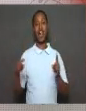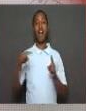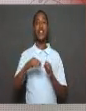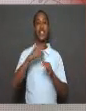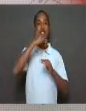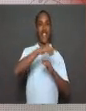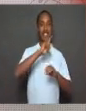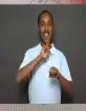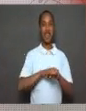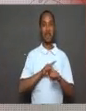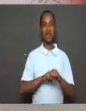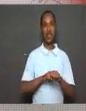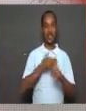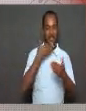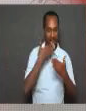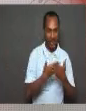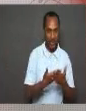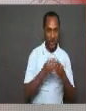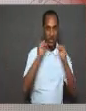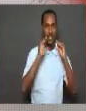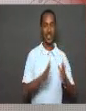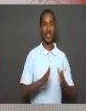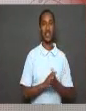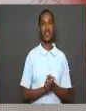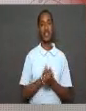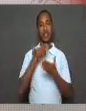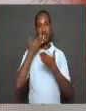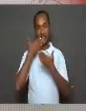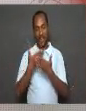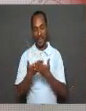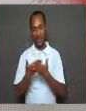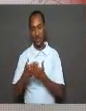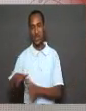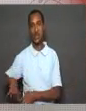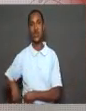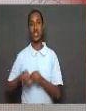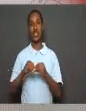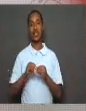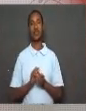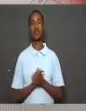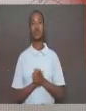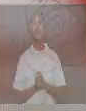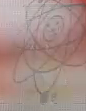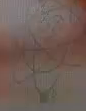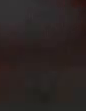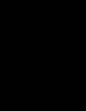Until next time, thank you, teacher. Thank you, students.